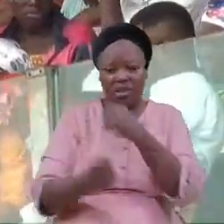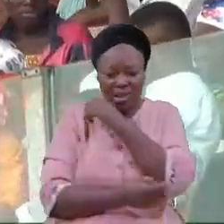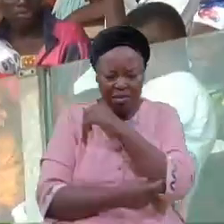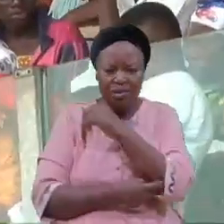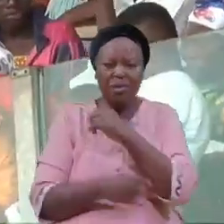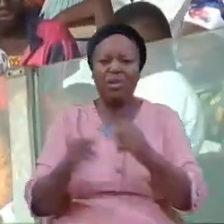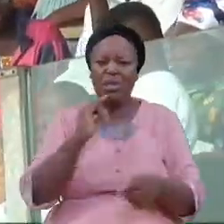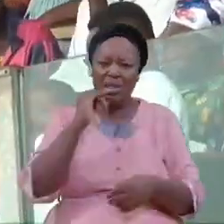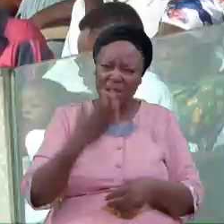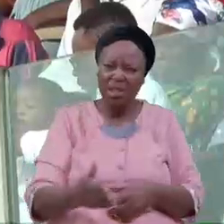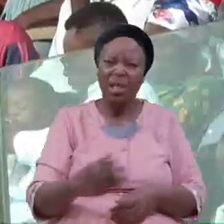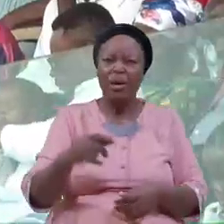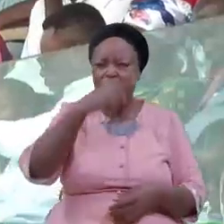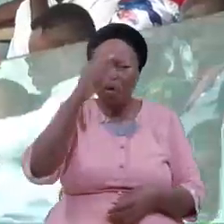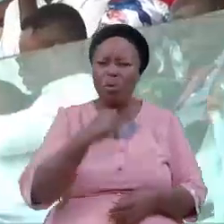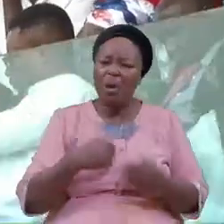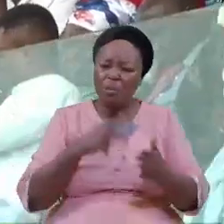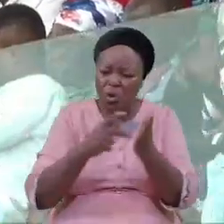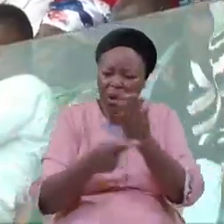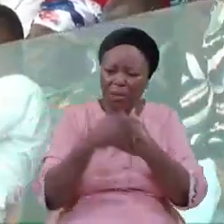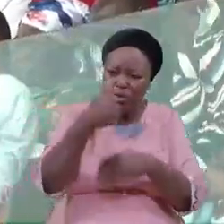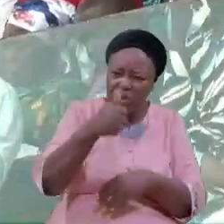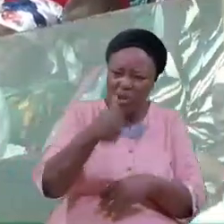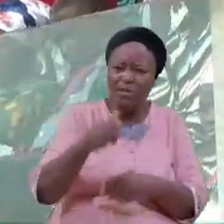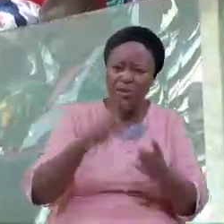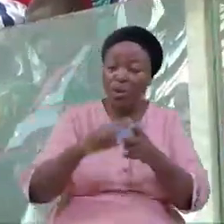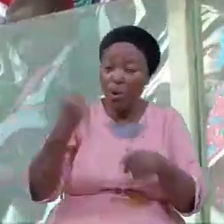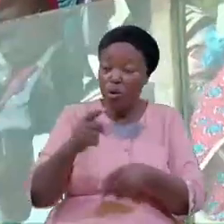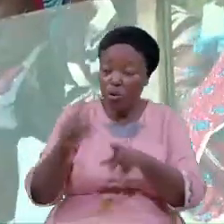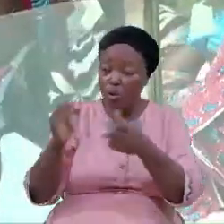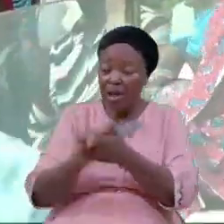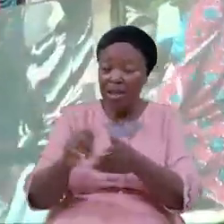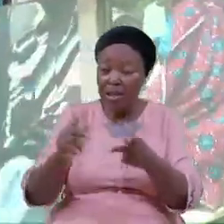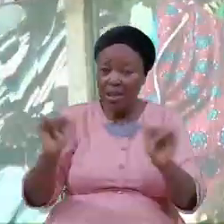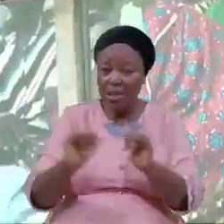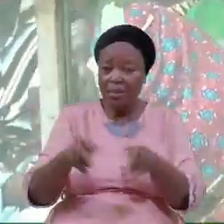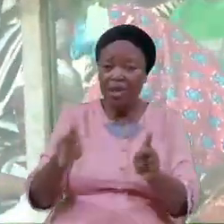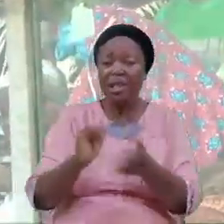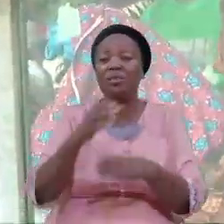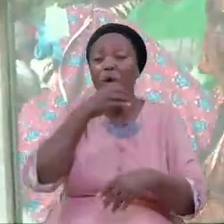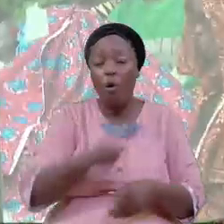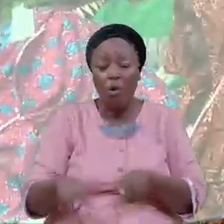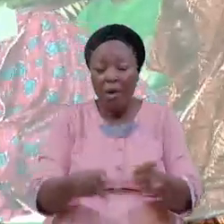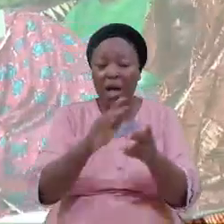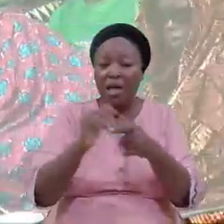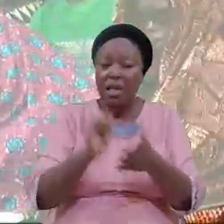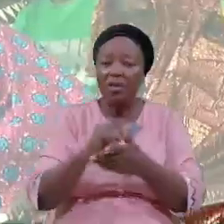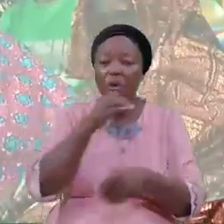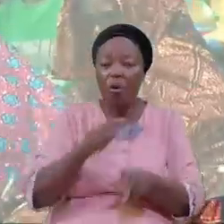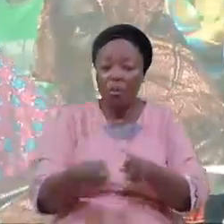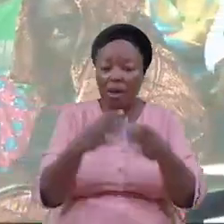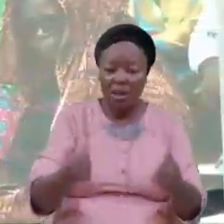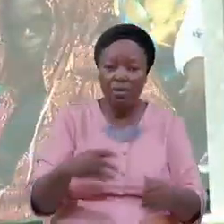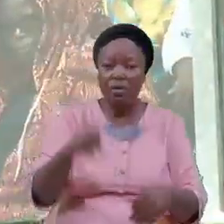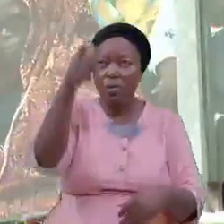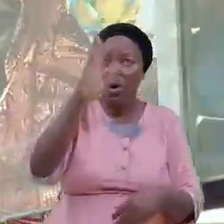are programmed to always go that direction. That's the old heart. And the old heart now, God will remove and